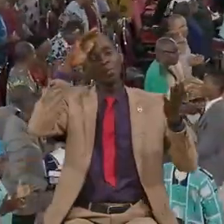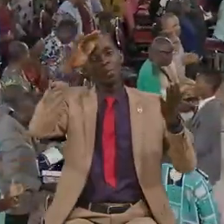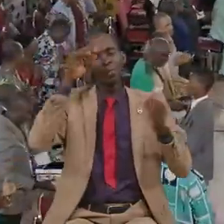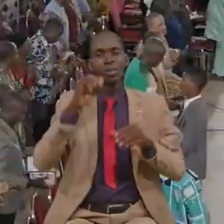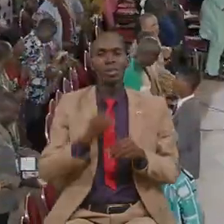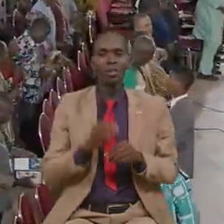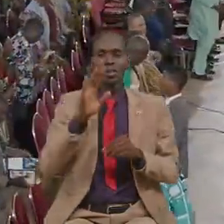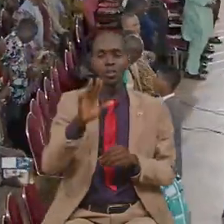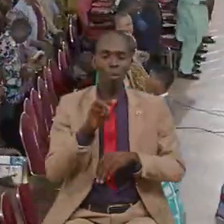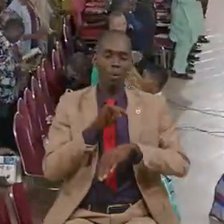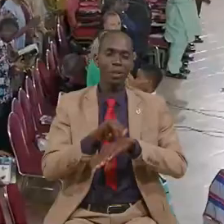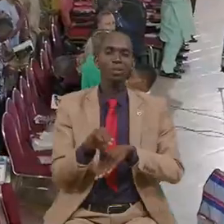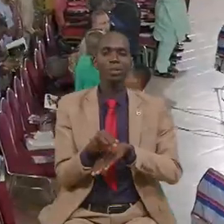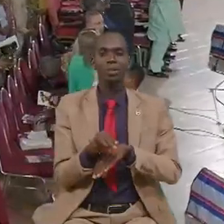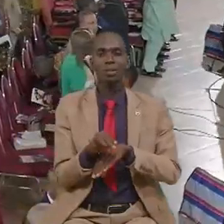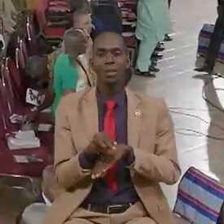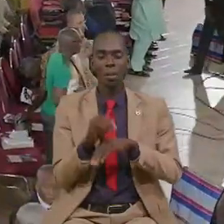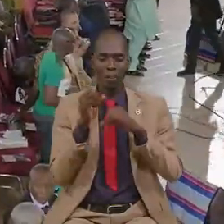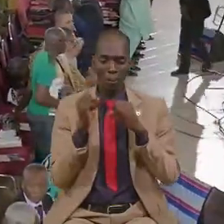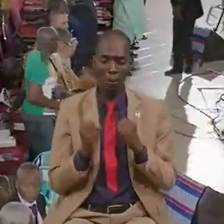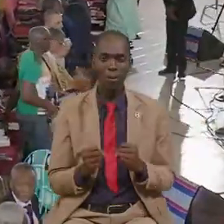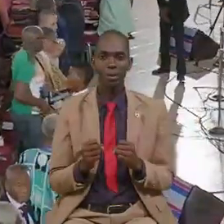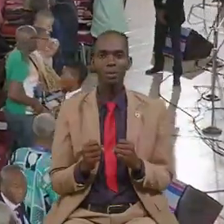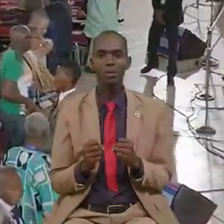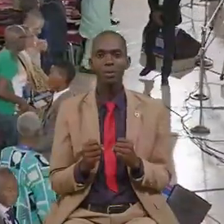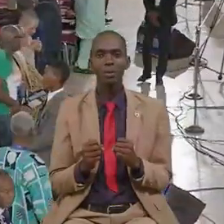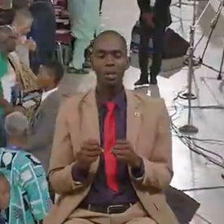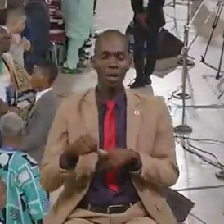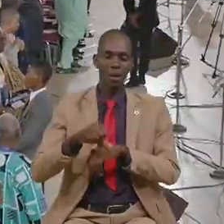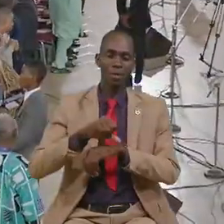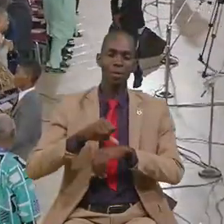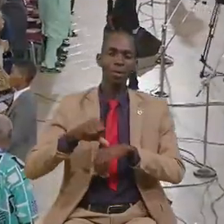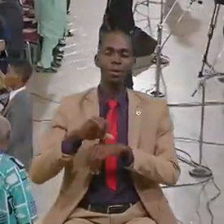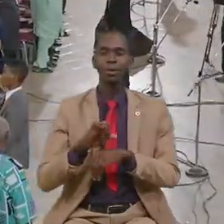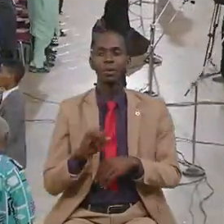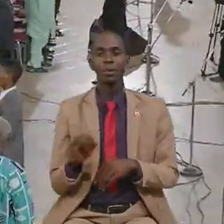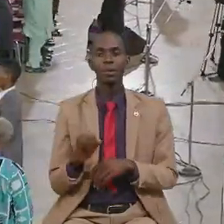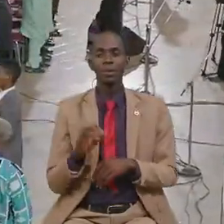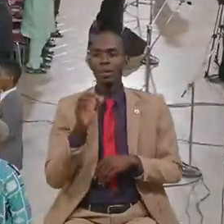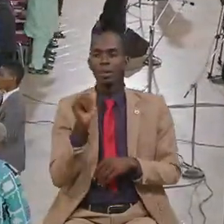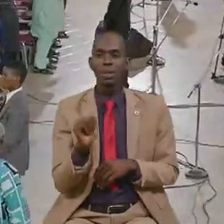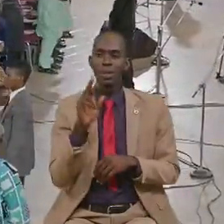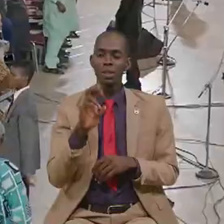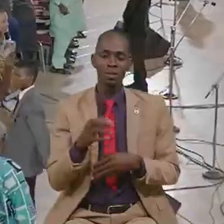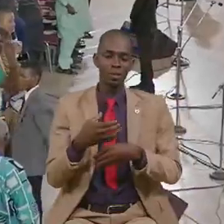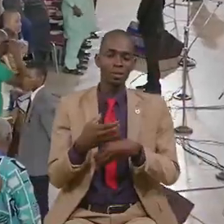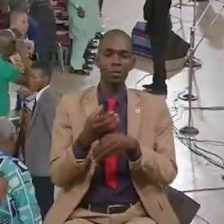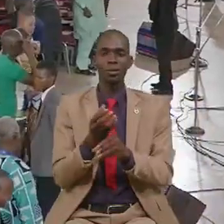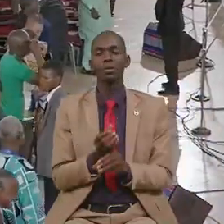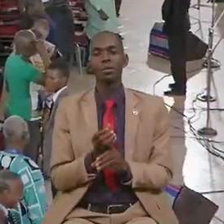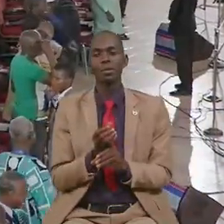your ministry. Power. Anointing. A recreation.